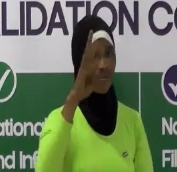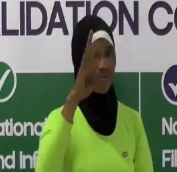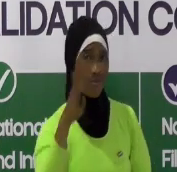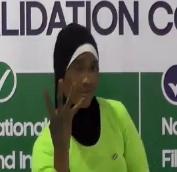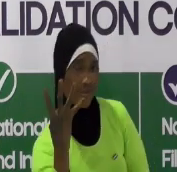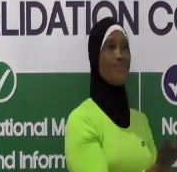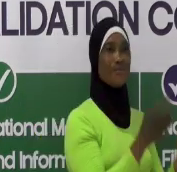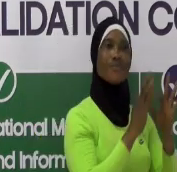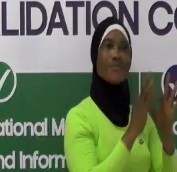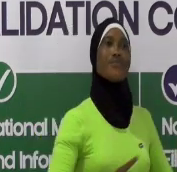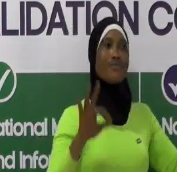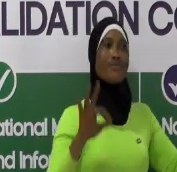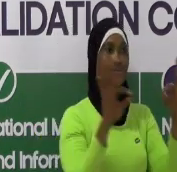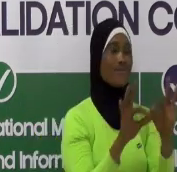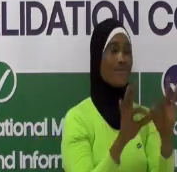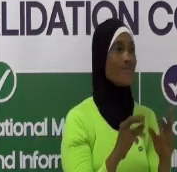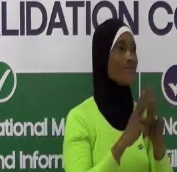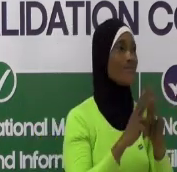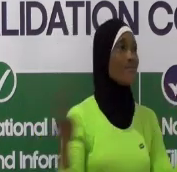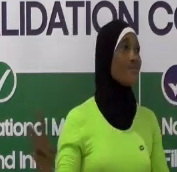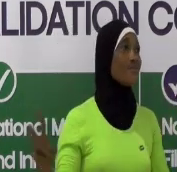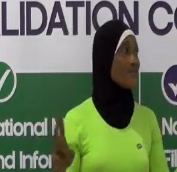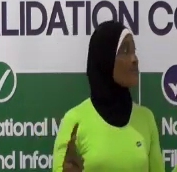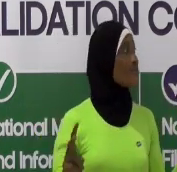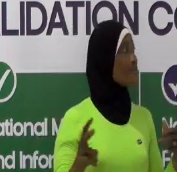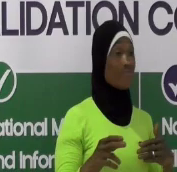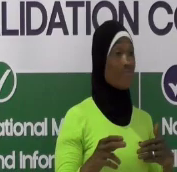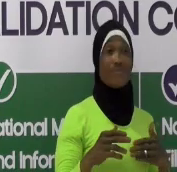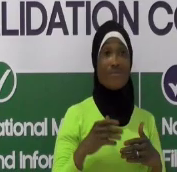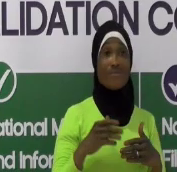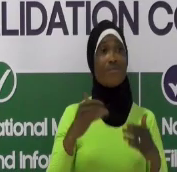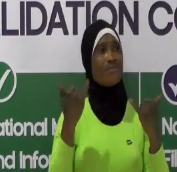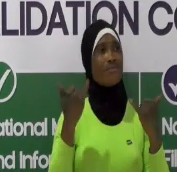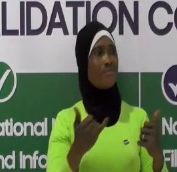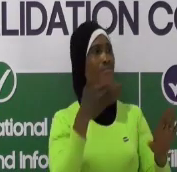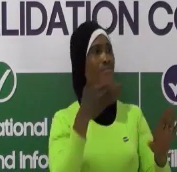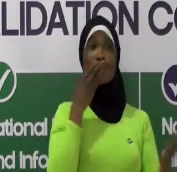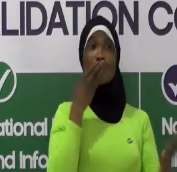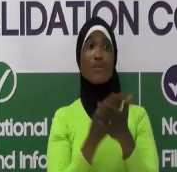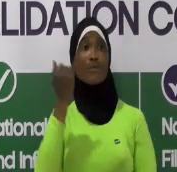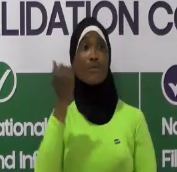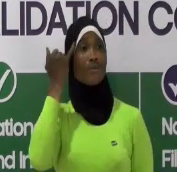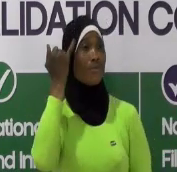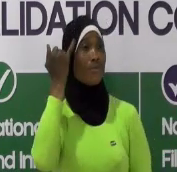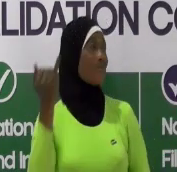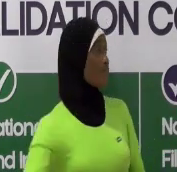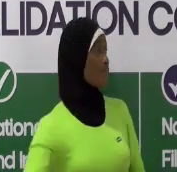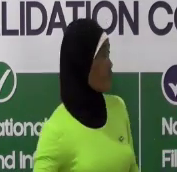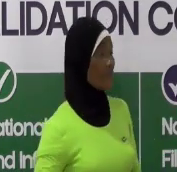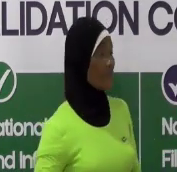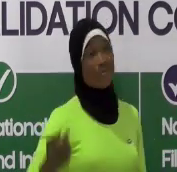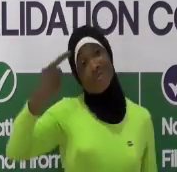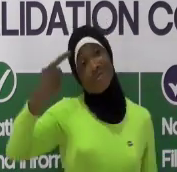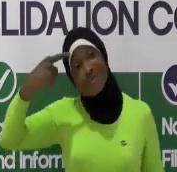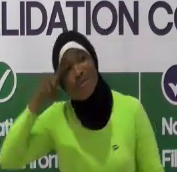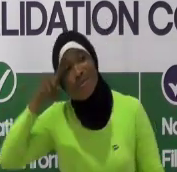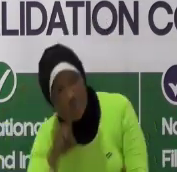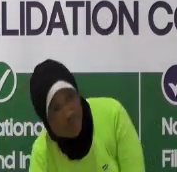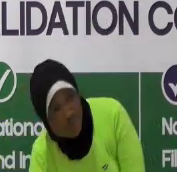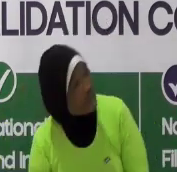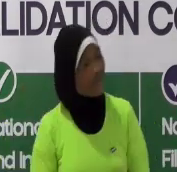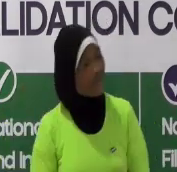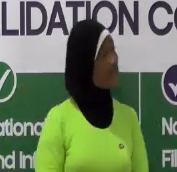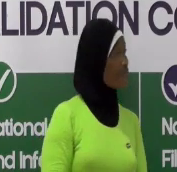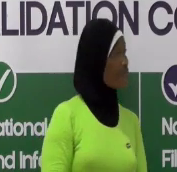quarter. So as of now, this one is the owner of this. They don't agree, say they don't put